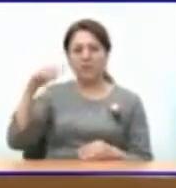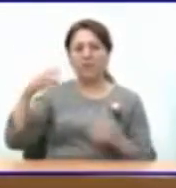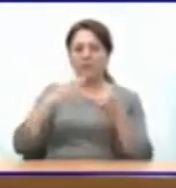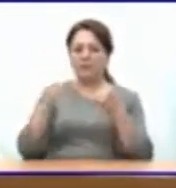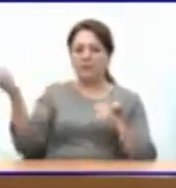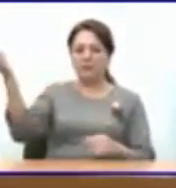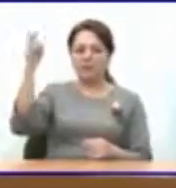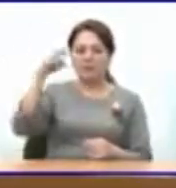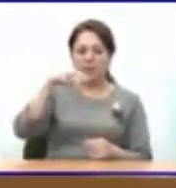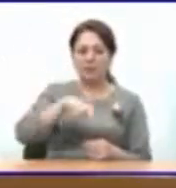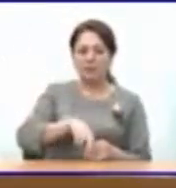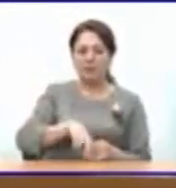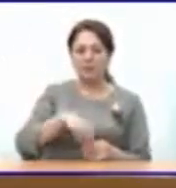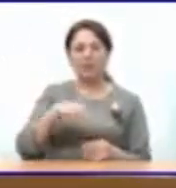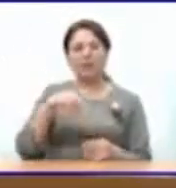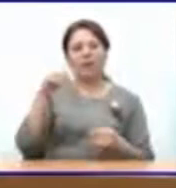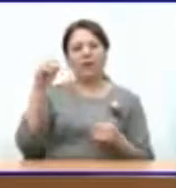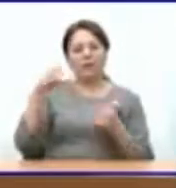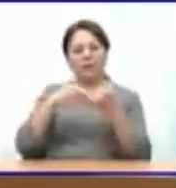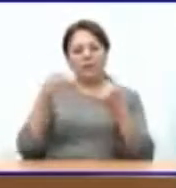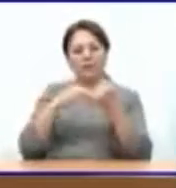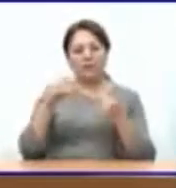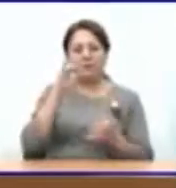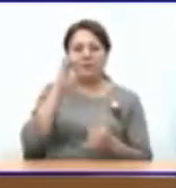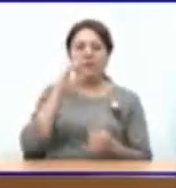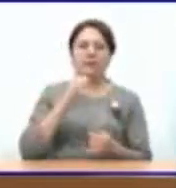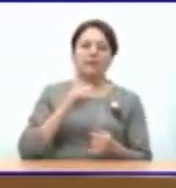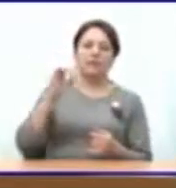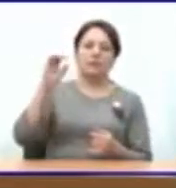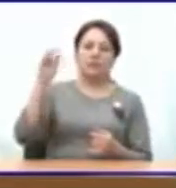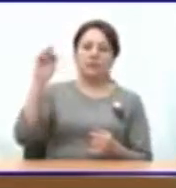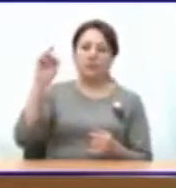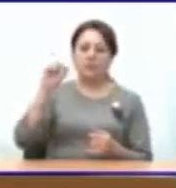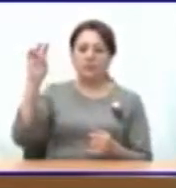yerning janubiy va shimoliy qutblaridan og'adi.